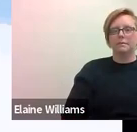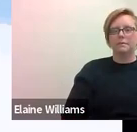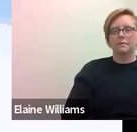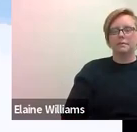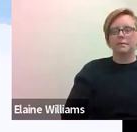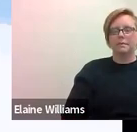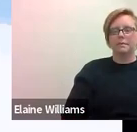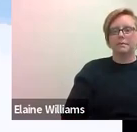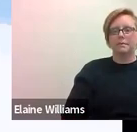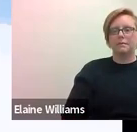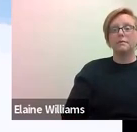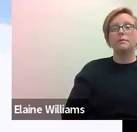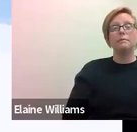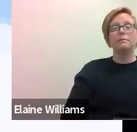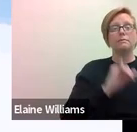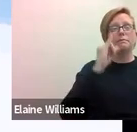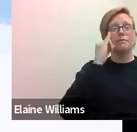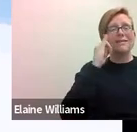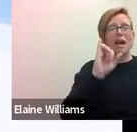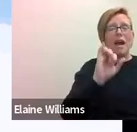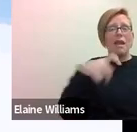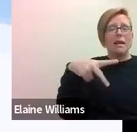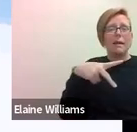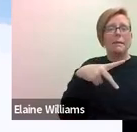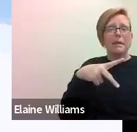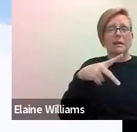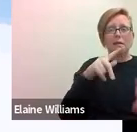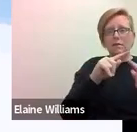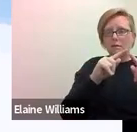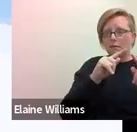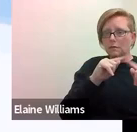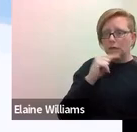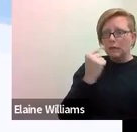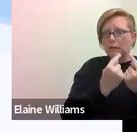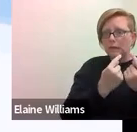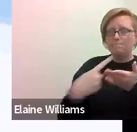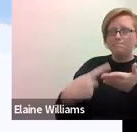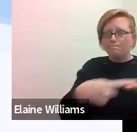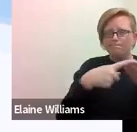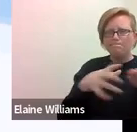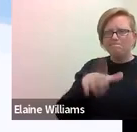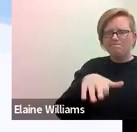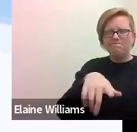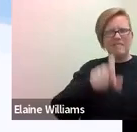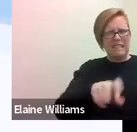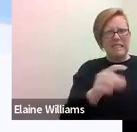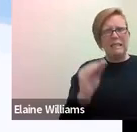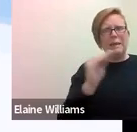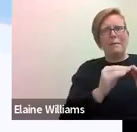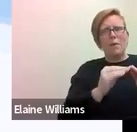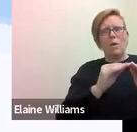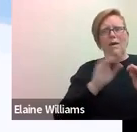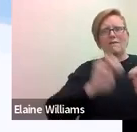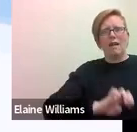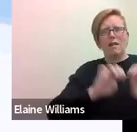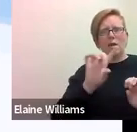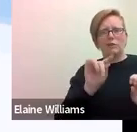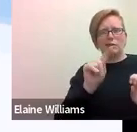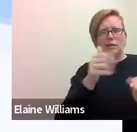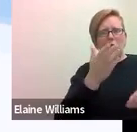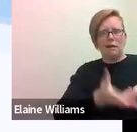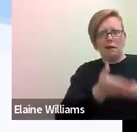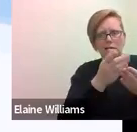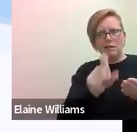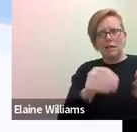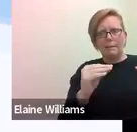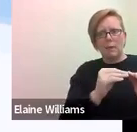What if the IEP team determines that additional evaluation data is needed? So if the transition IEP team determines